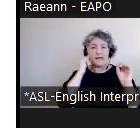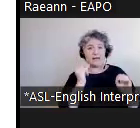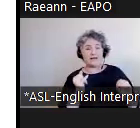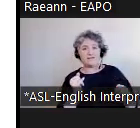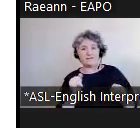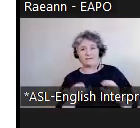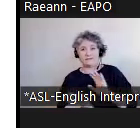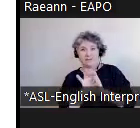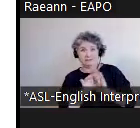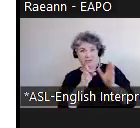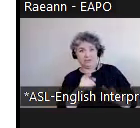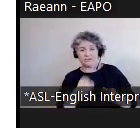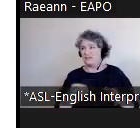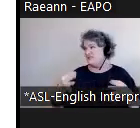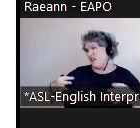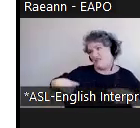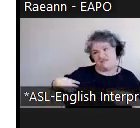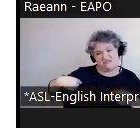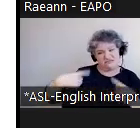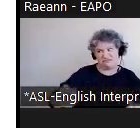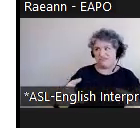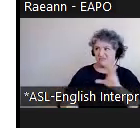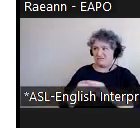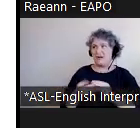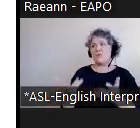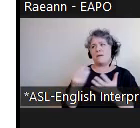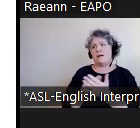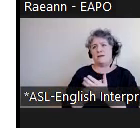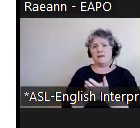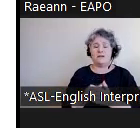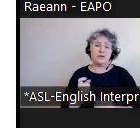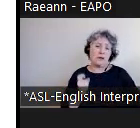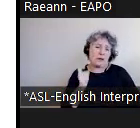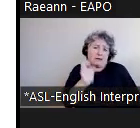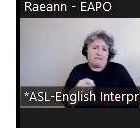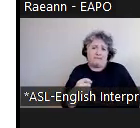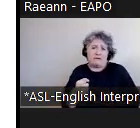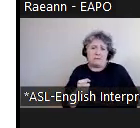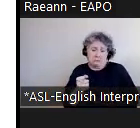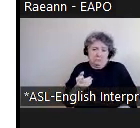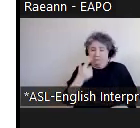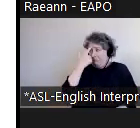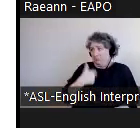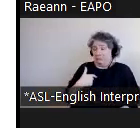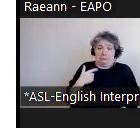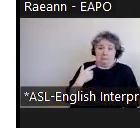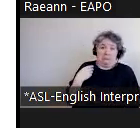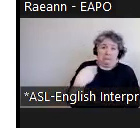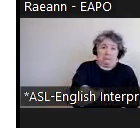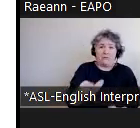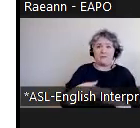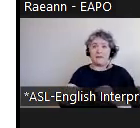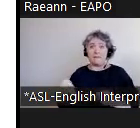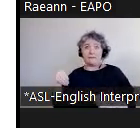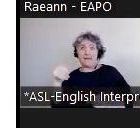well, I've had to make a lot of decisions for you, I would like some money, you can always gift money to people, but they don't actually have a right to get paid for this